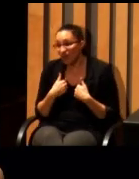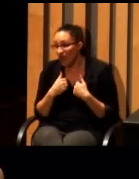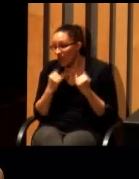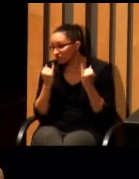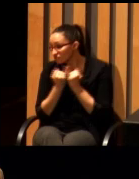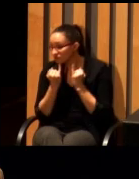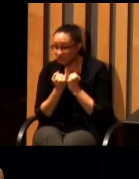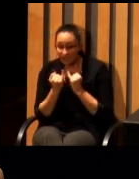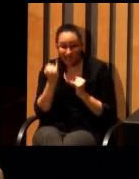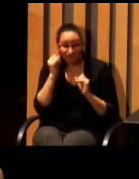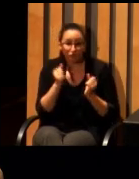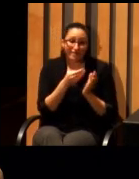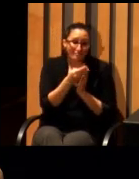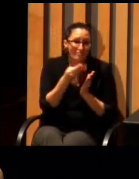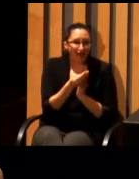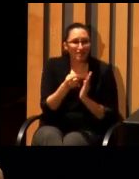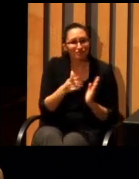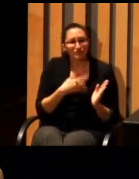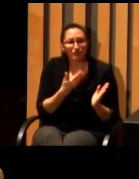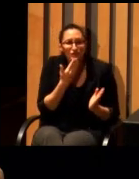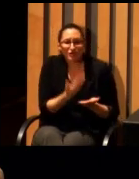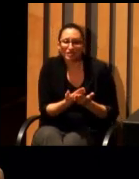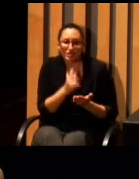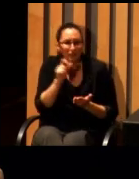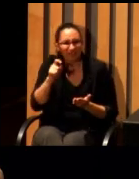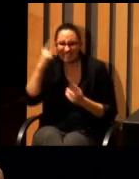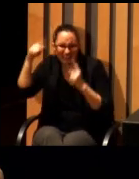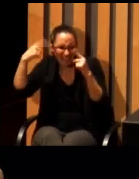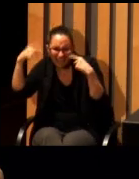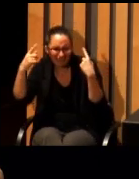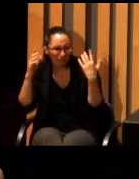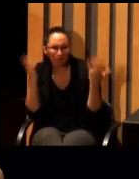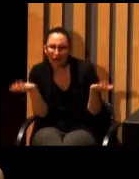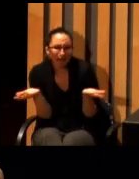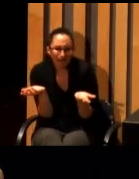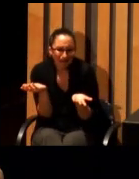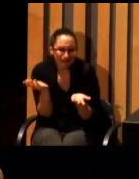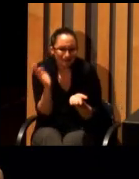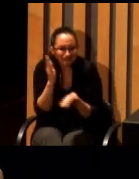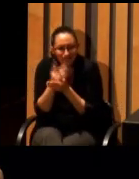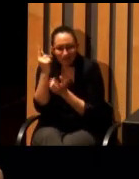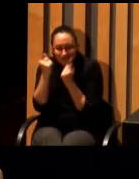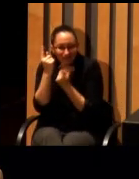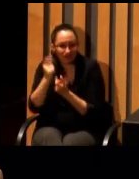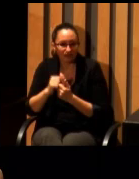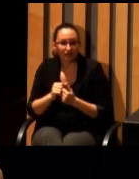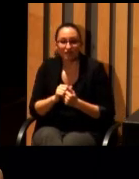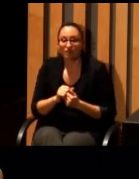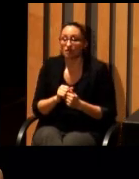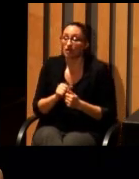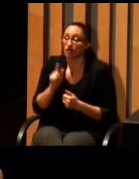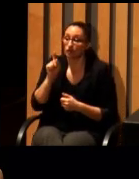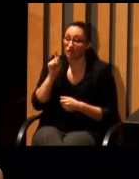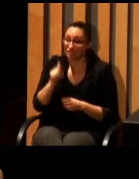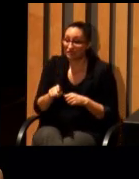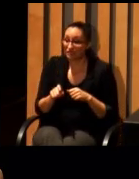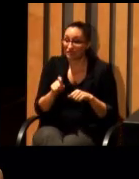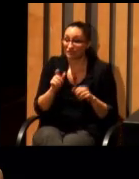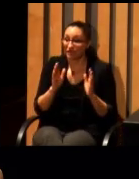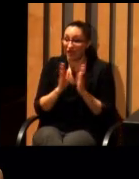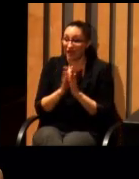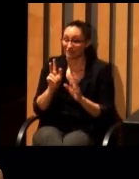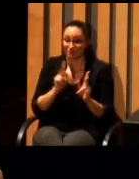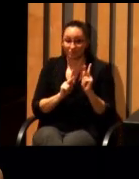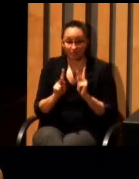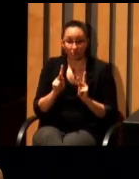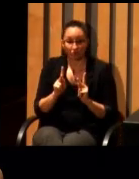you feel good and you don't need to think about anything else. And we got to begin to create for people the dynamic where people have to look at the relationship of